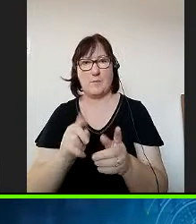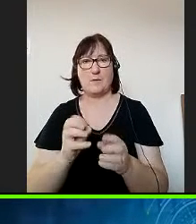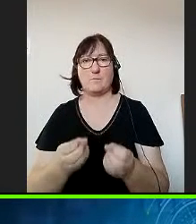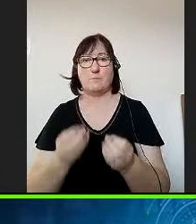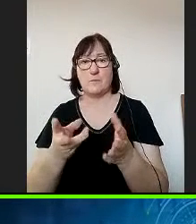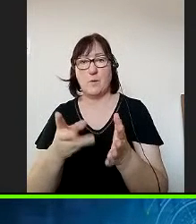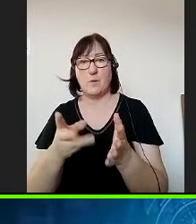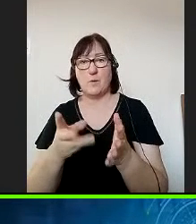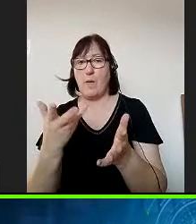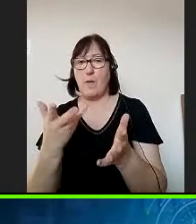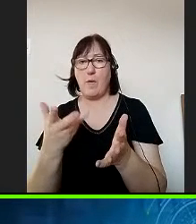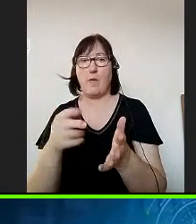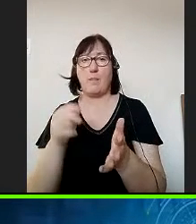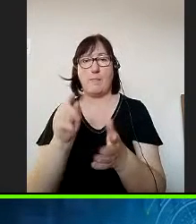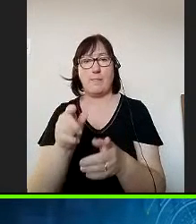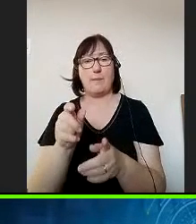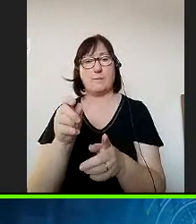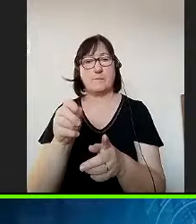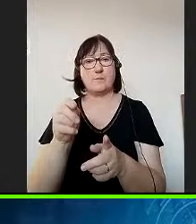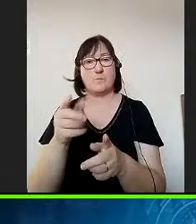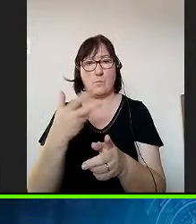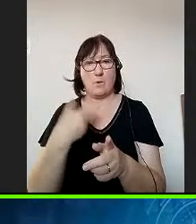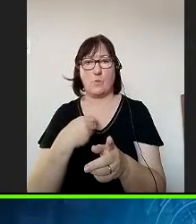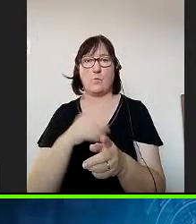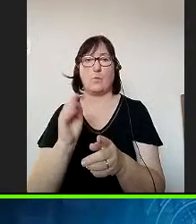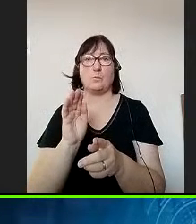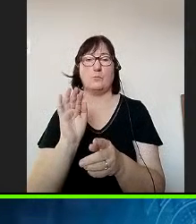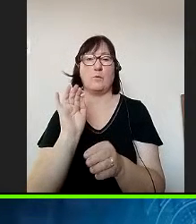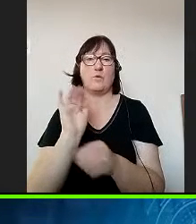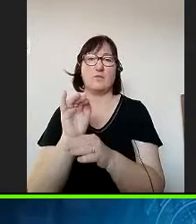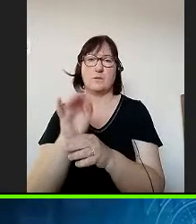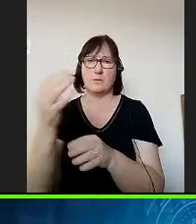imported? And can you submit a sample,